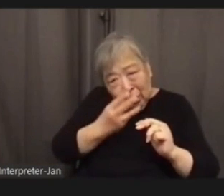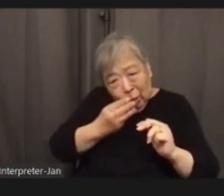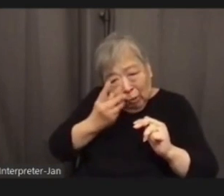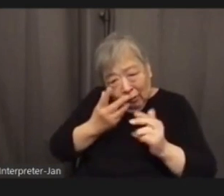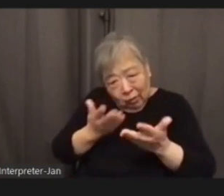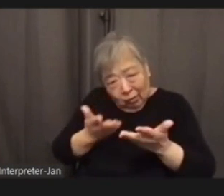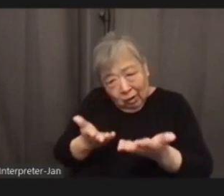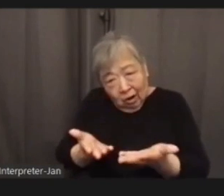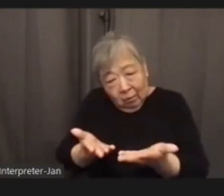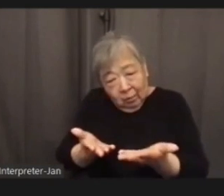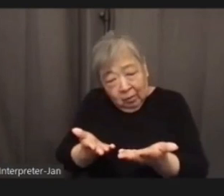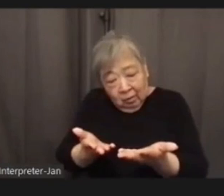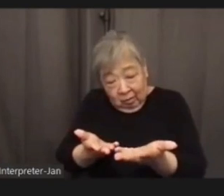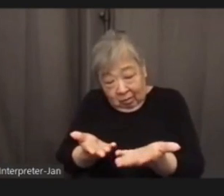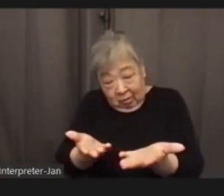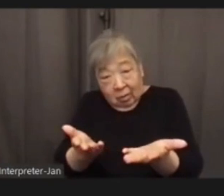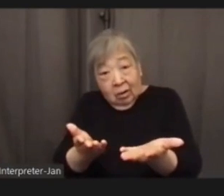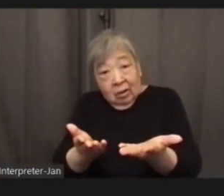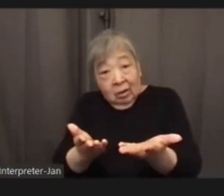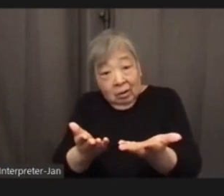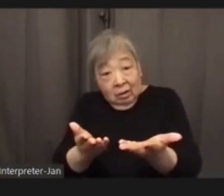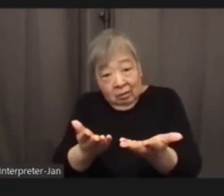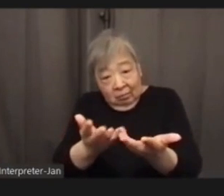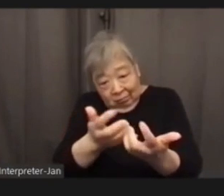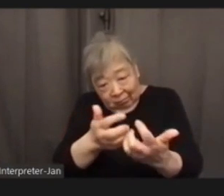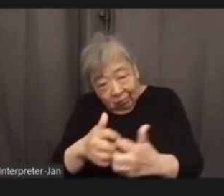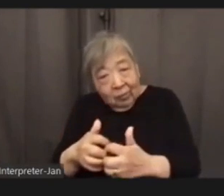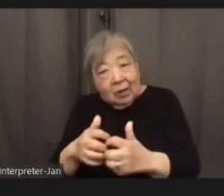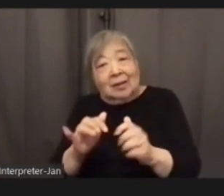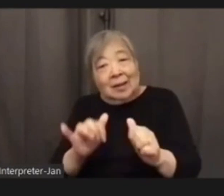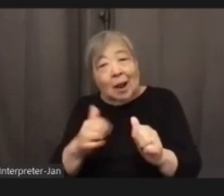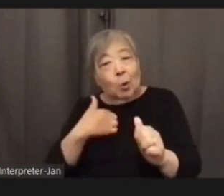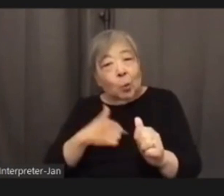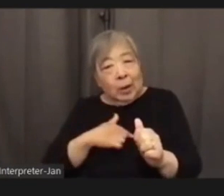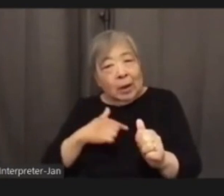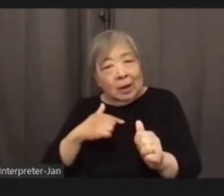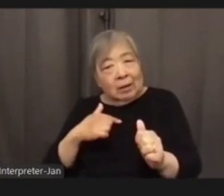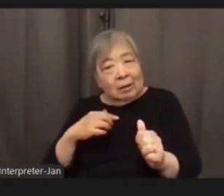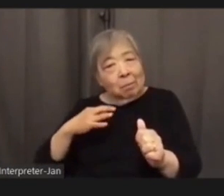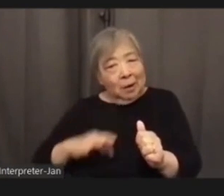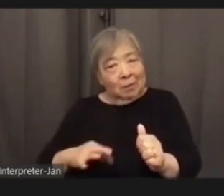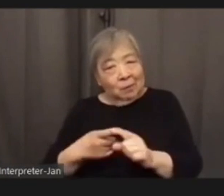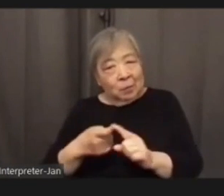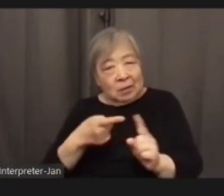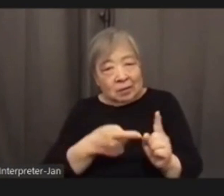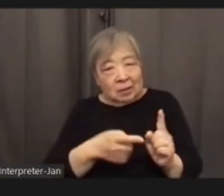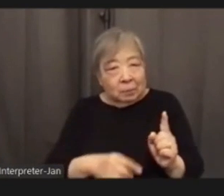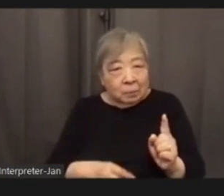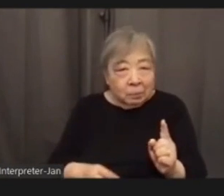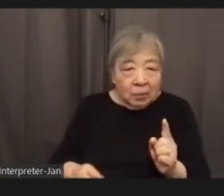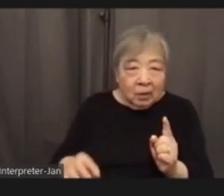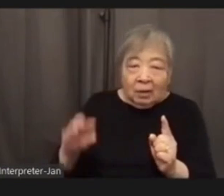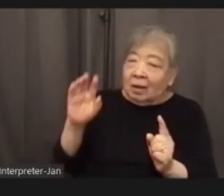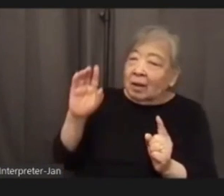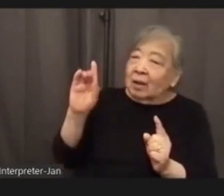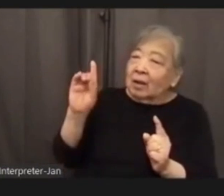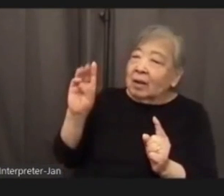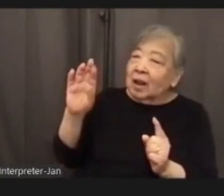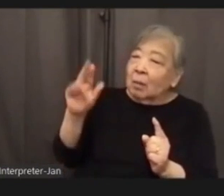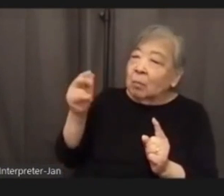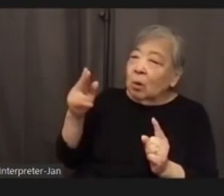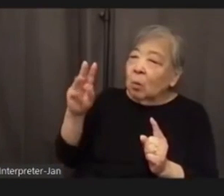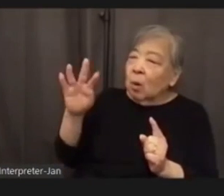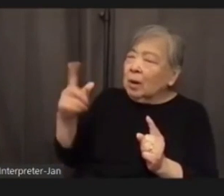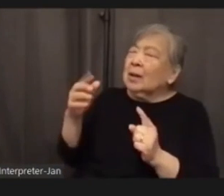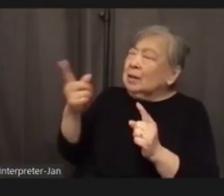that now we get to benefit from. Right. I mean, the word producing hardly begins to describe, you know, the